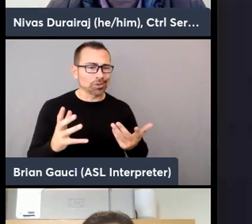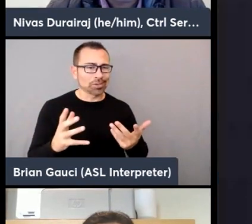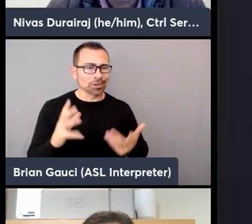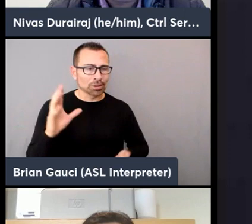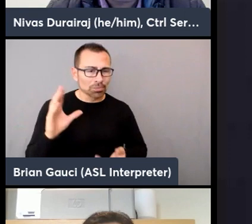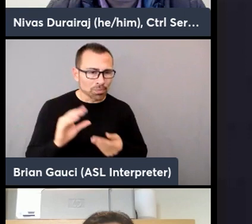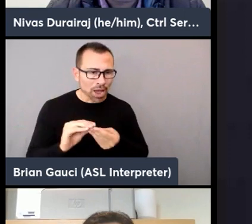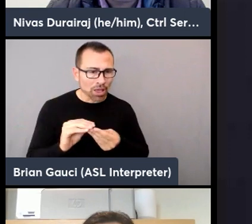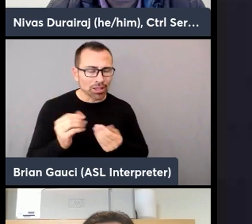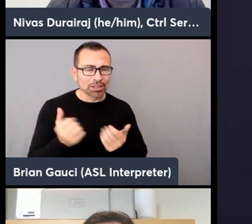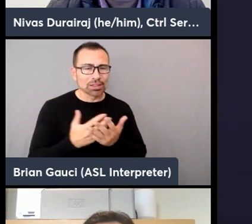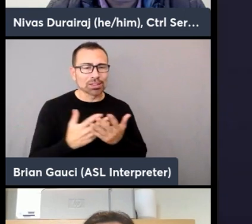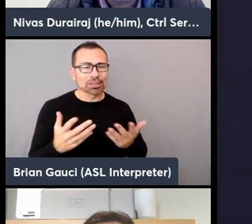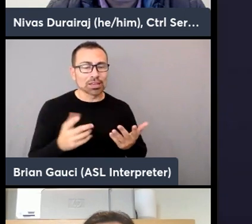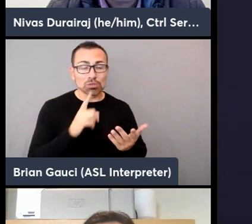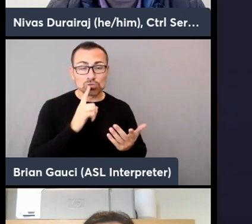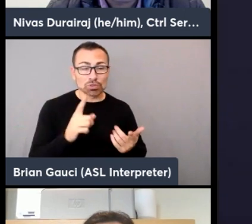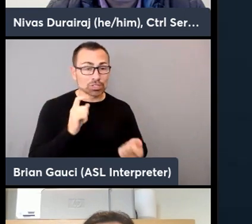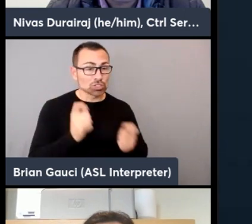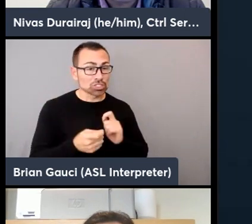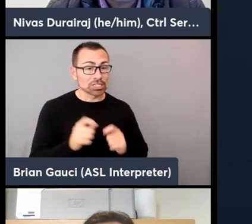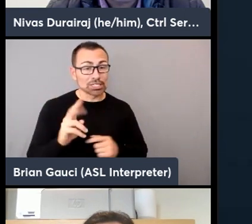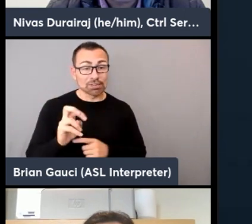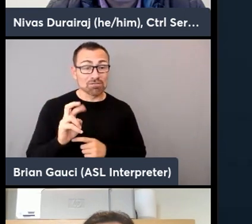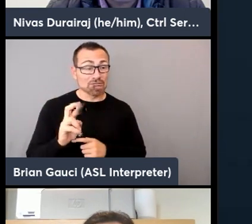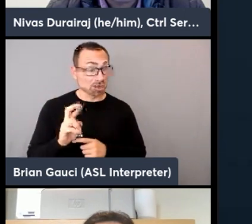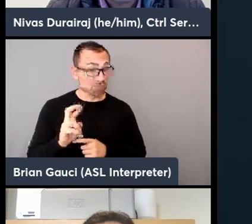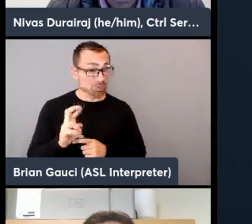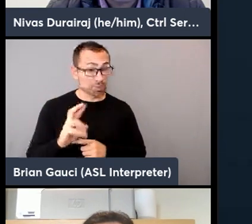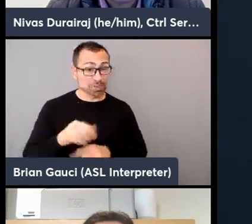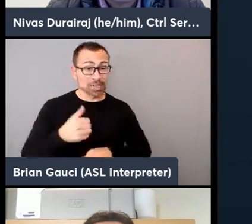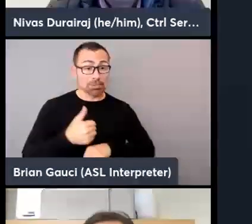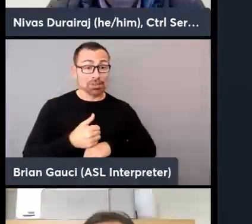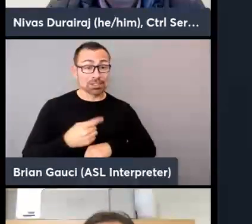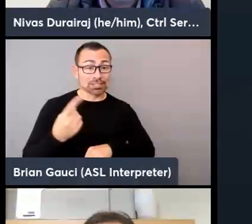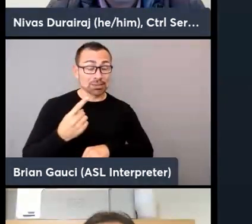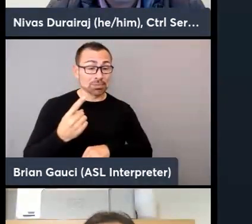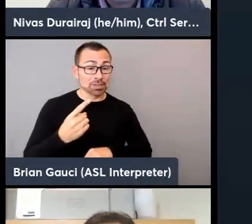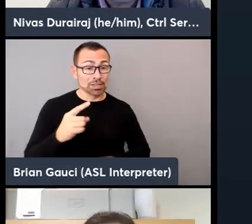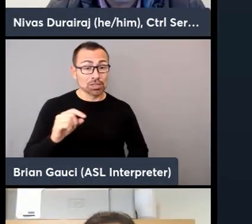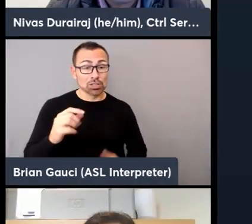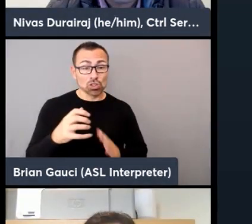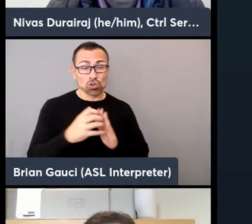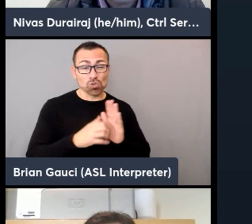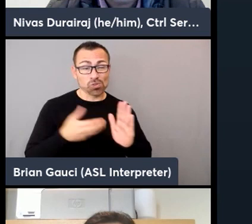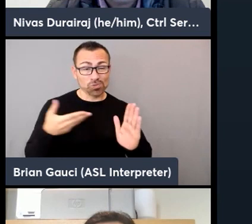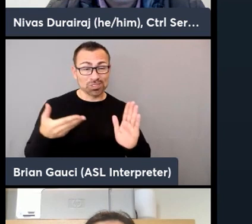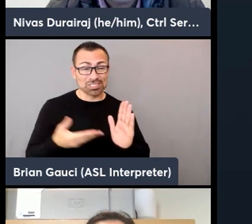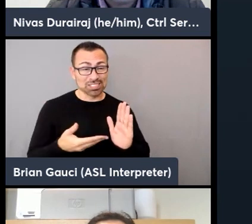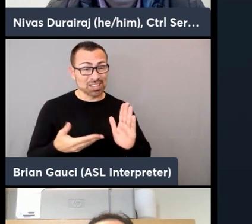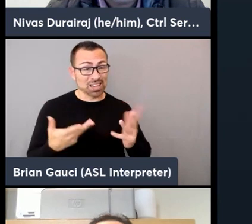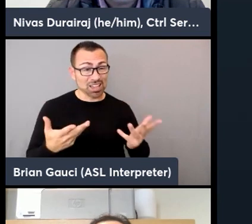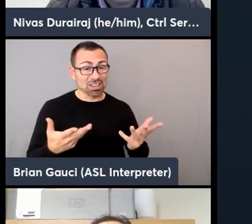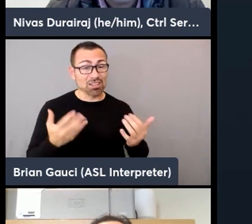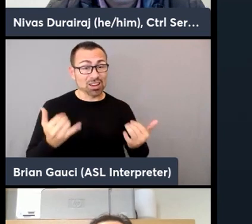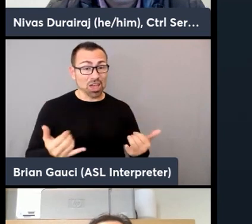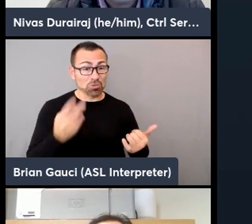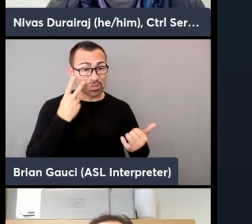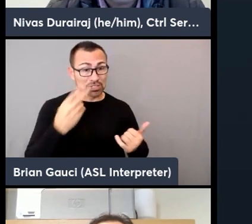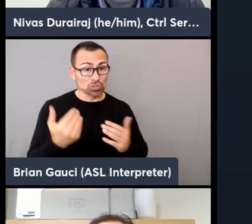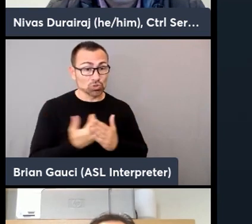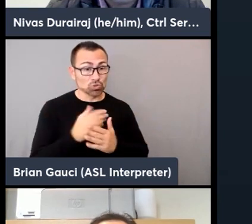was just basically changing a variable and enabling something. The code was already there, and now we see the new